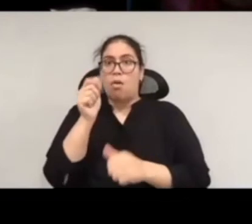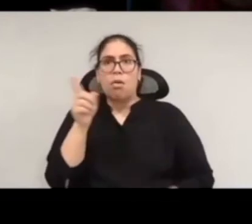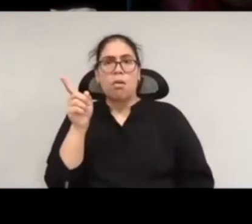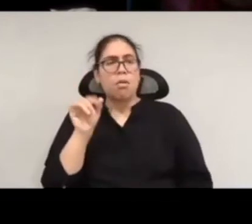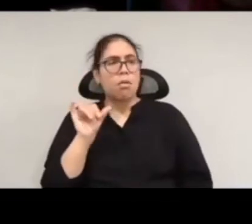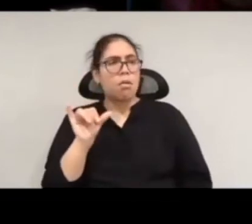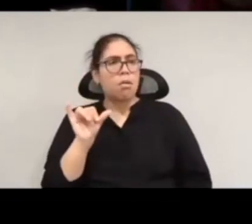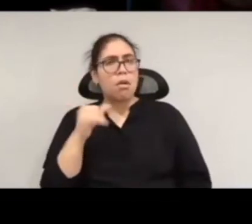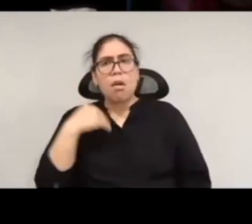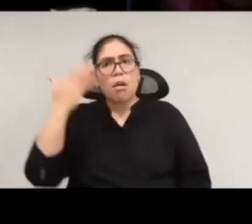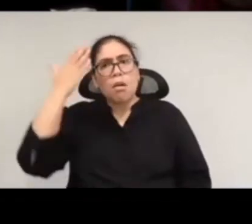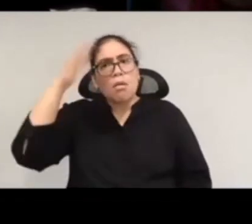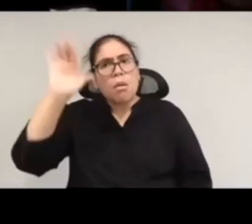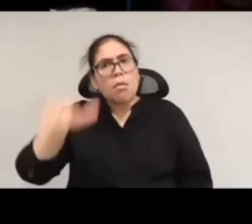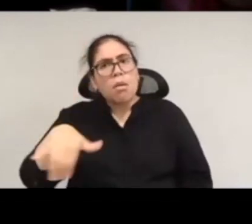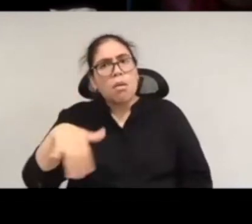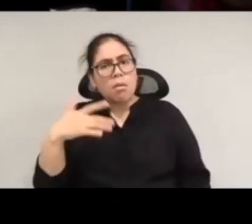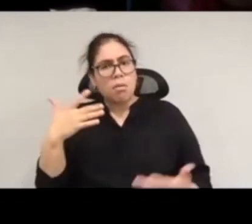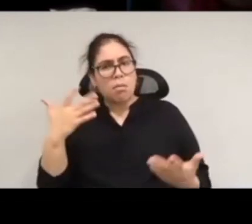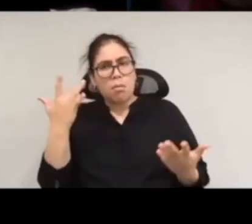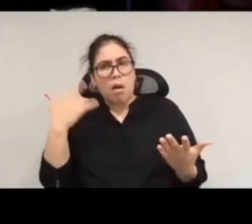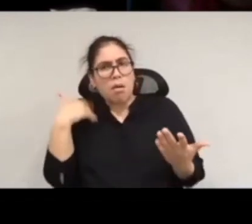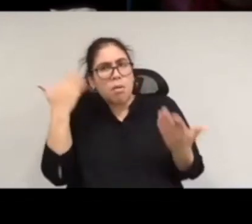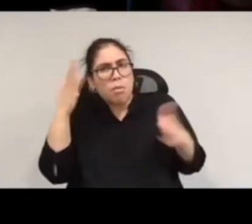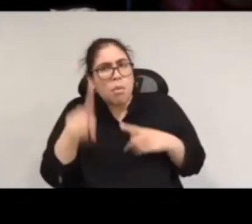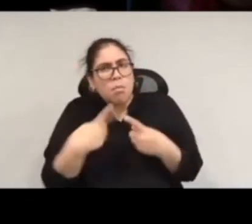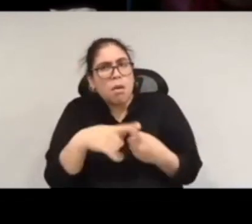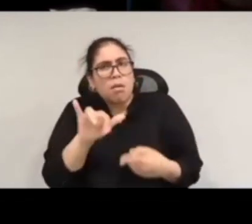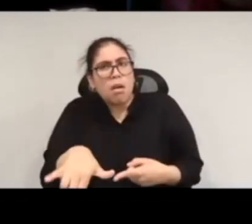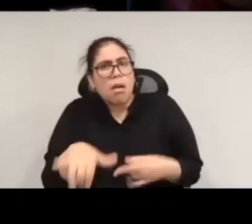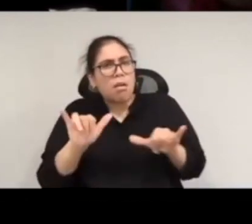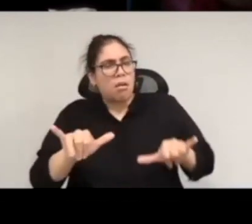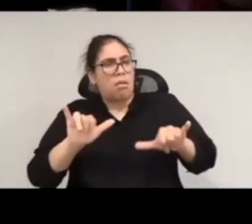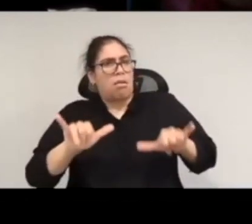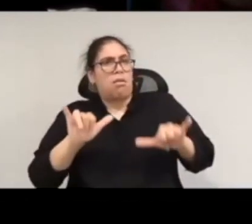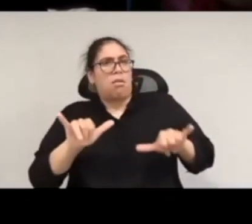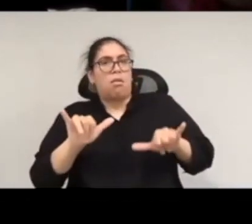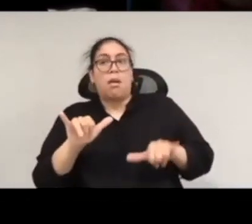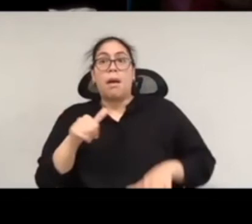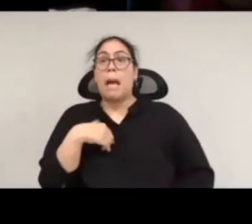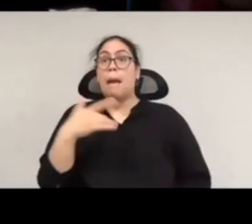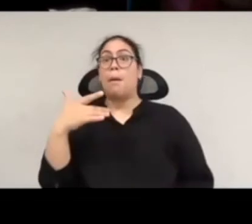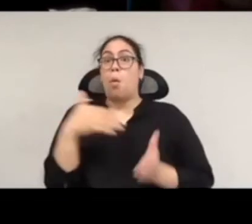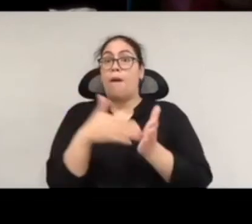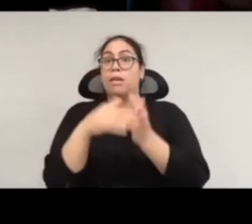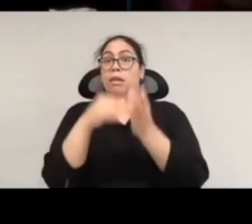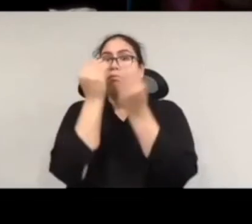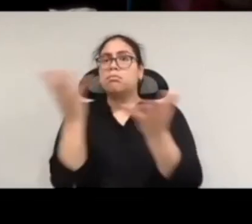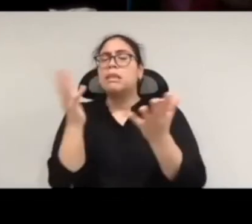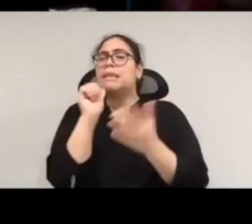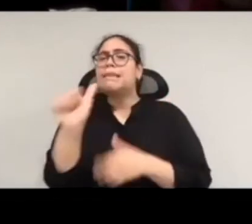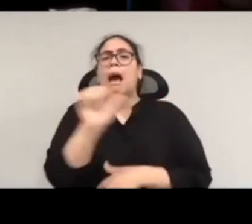that. Why don't I know this? And I always say, it's not people's